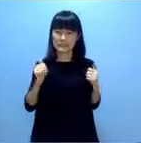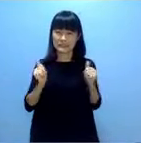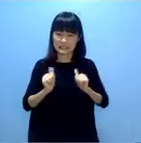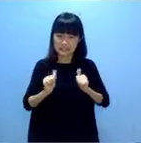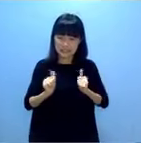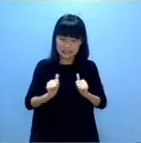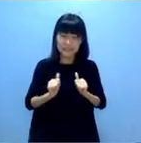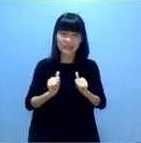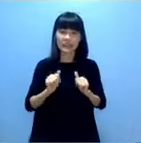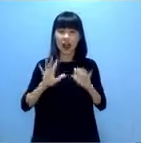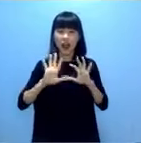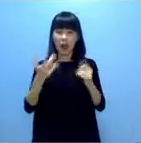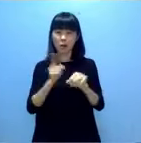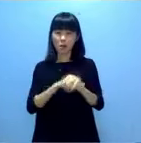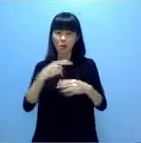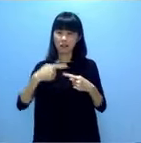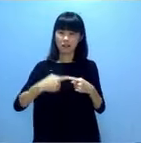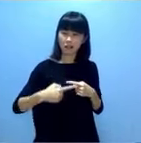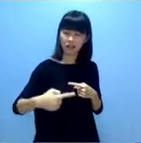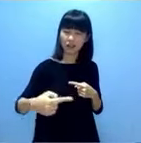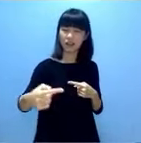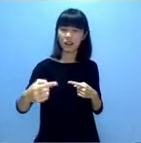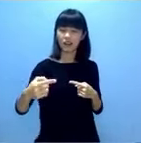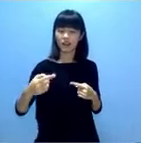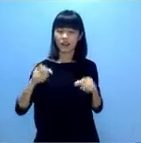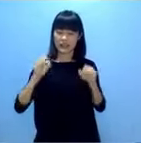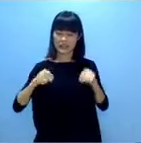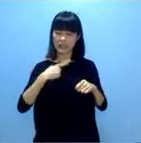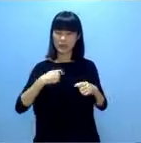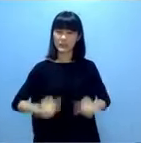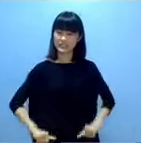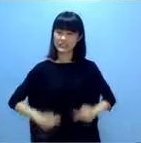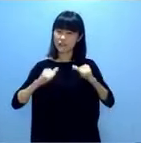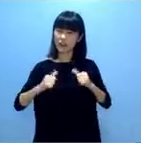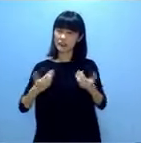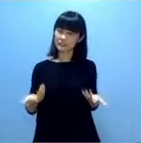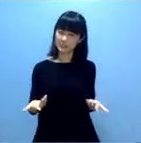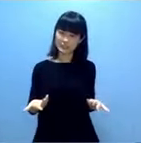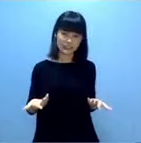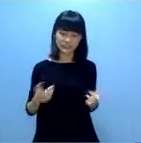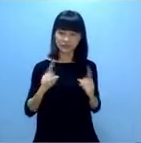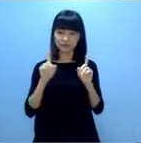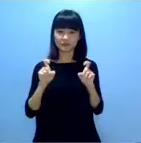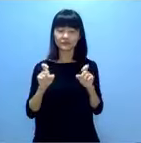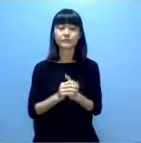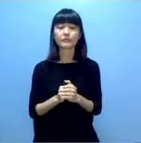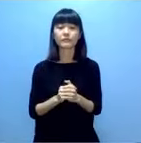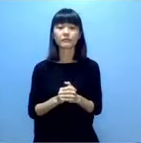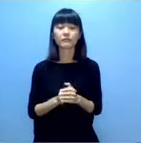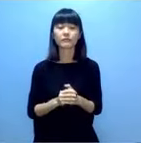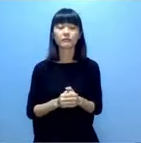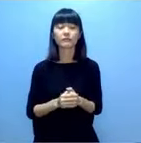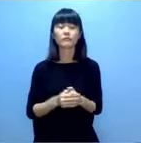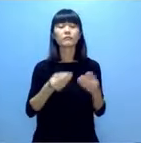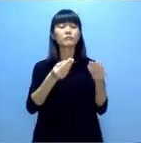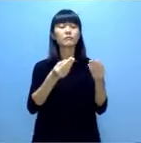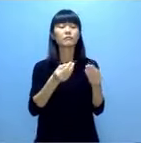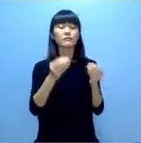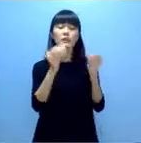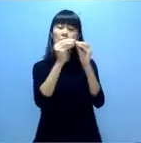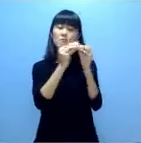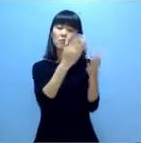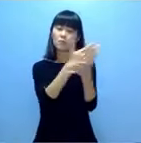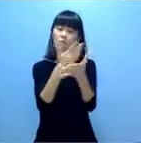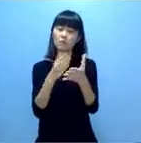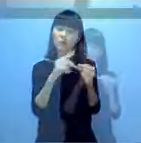last, and you know, can our business actually survive this? Give me a sense of the cancellations. Was it 100 to